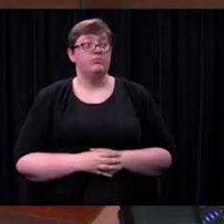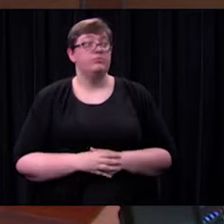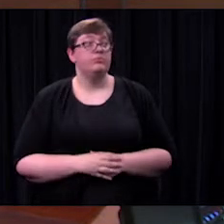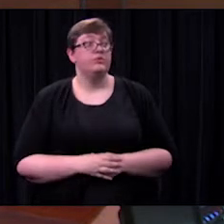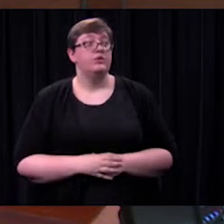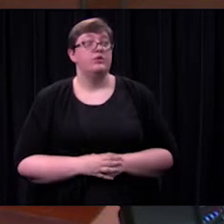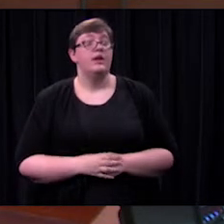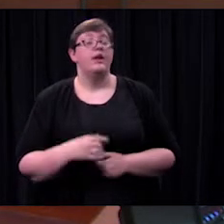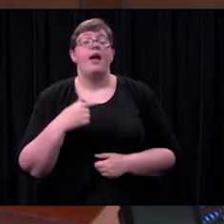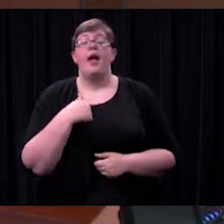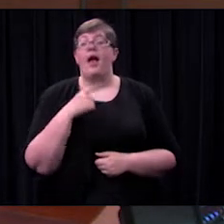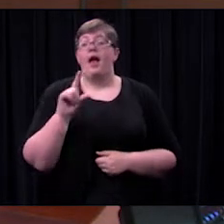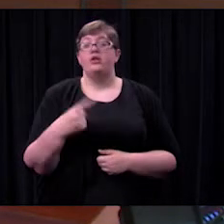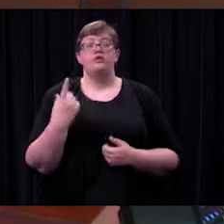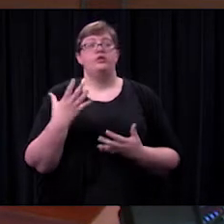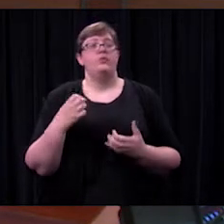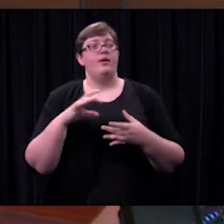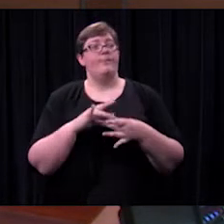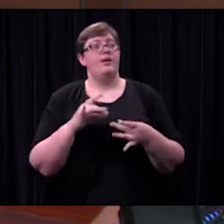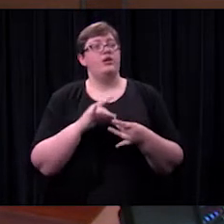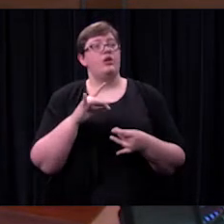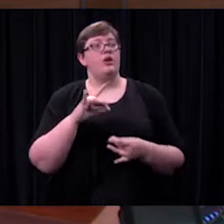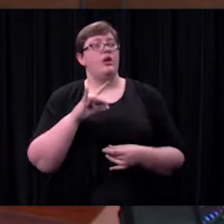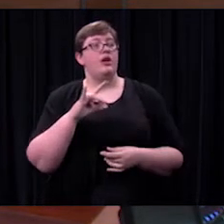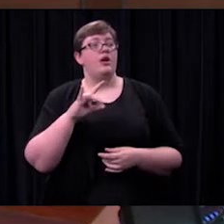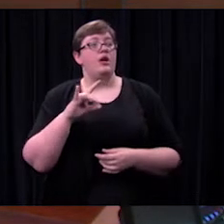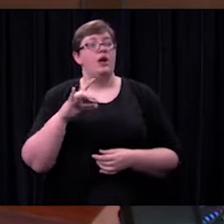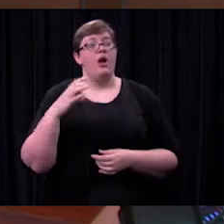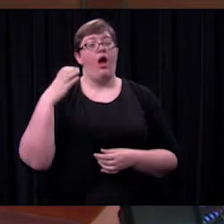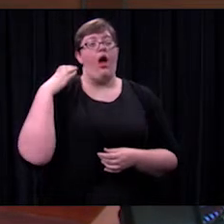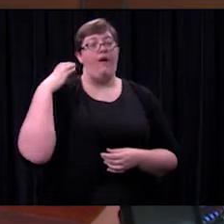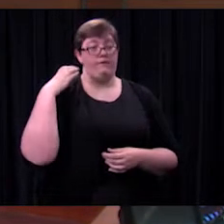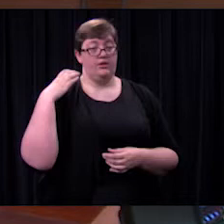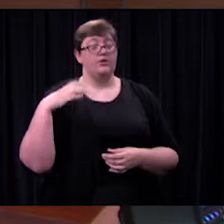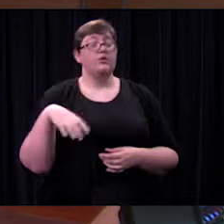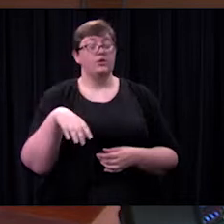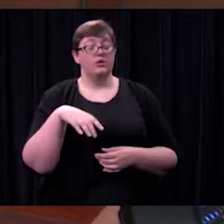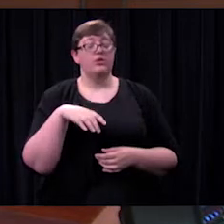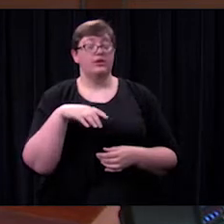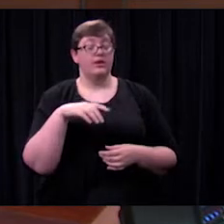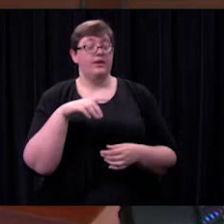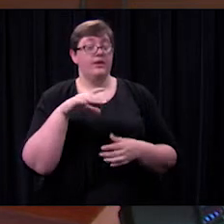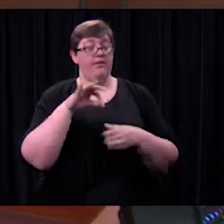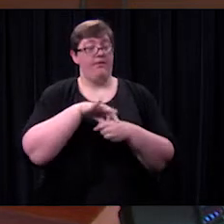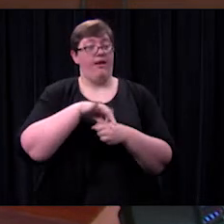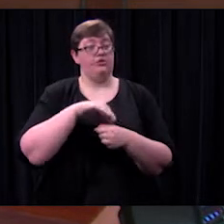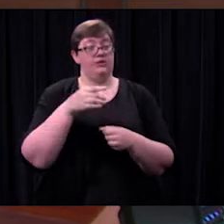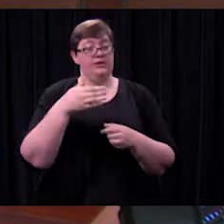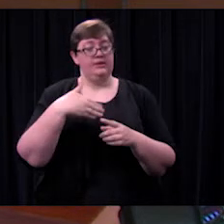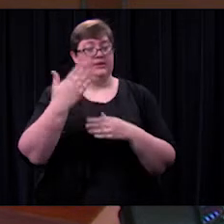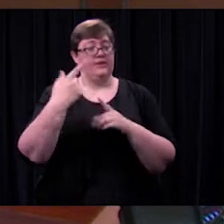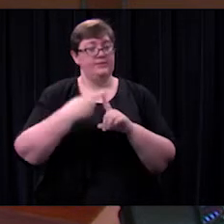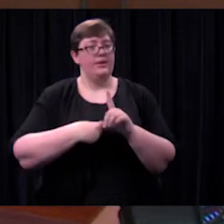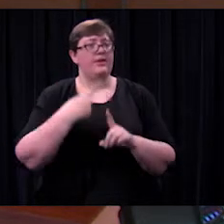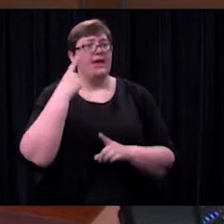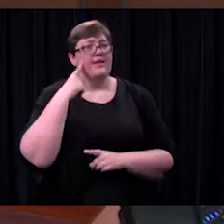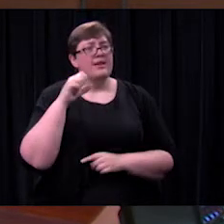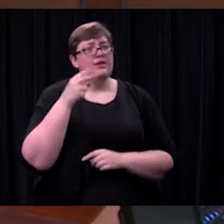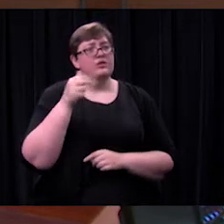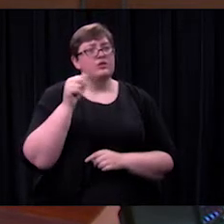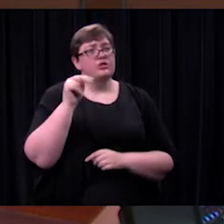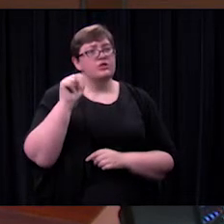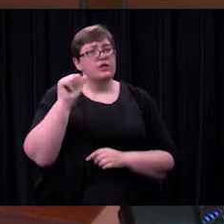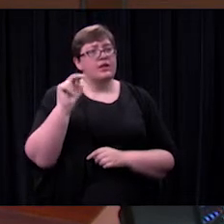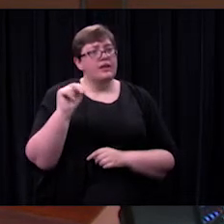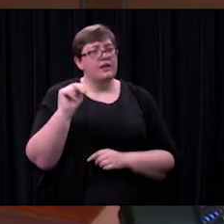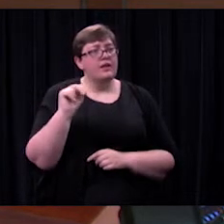I was just going to mention officer elections next month. I think Shannon is maybe considering running